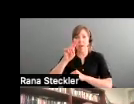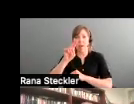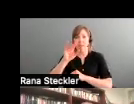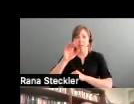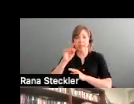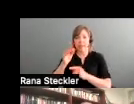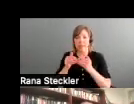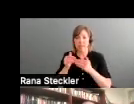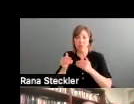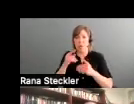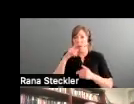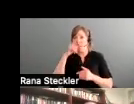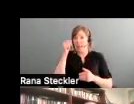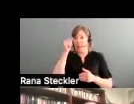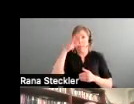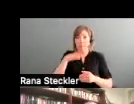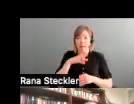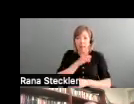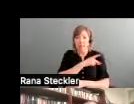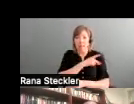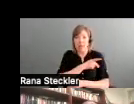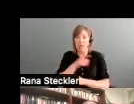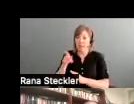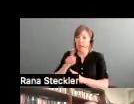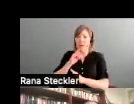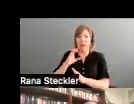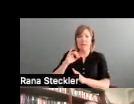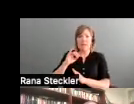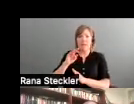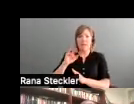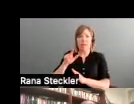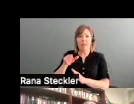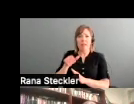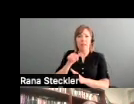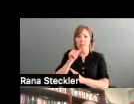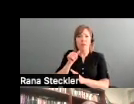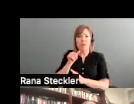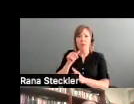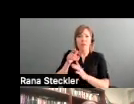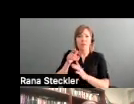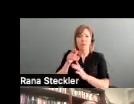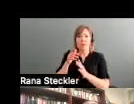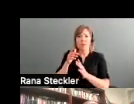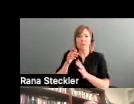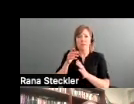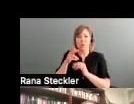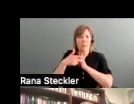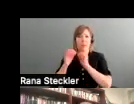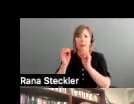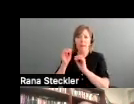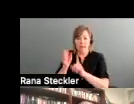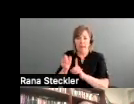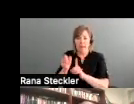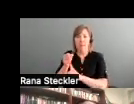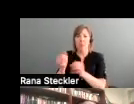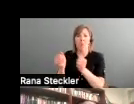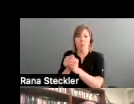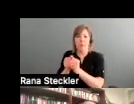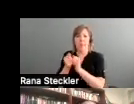patient's diagnosis or their civil status. It didn't matter if they weren't diagnosed as being criminally insane